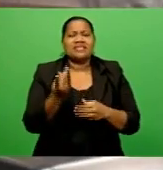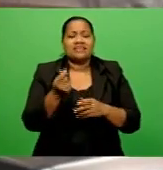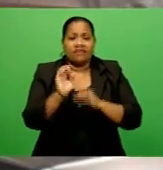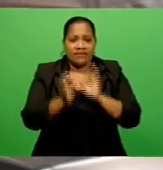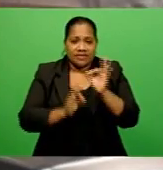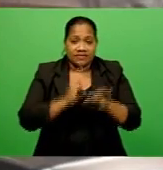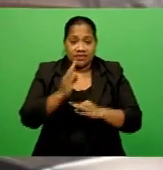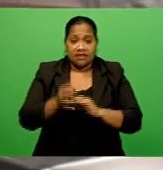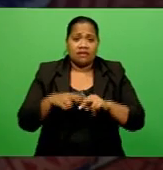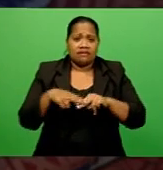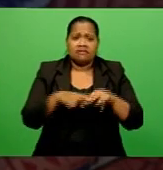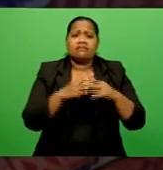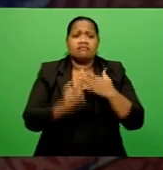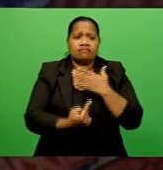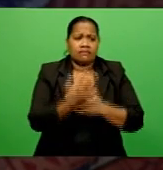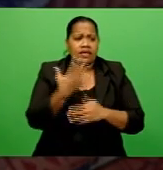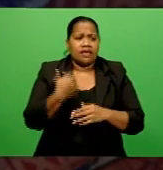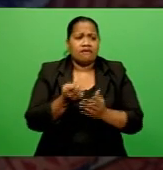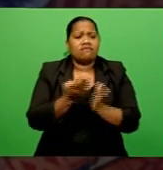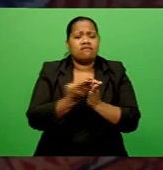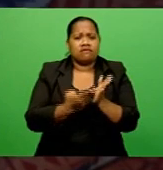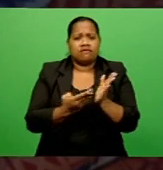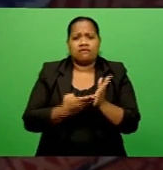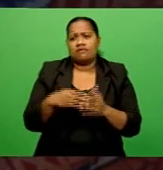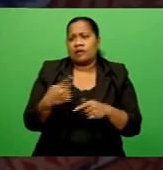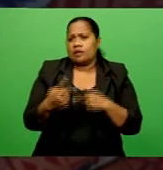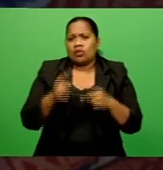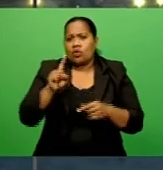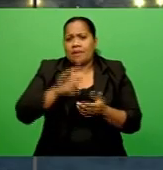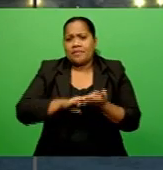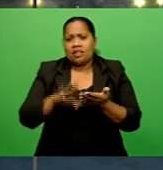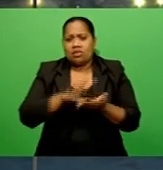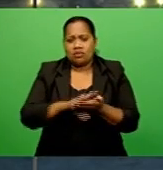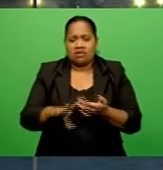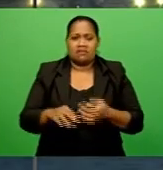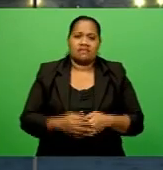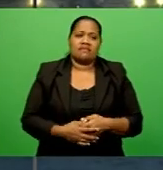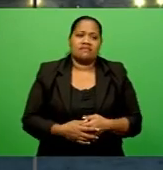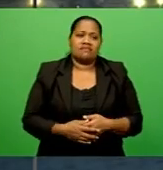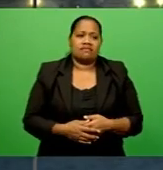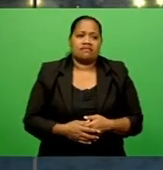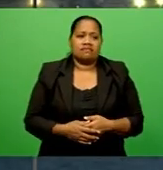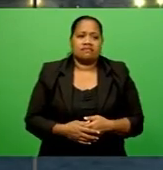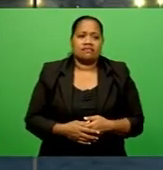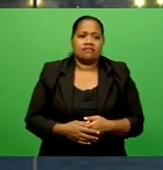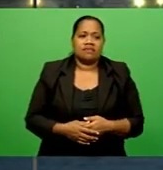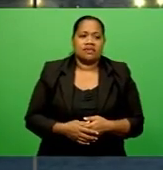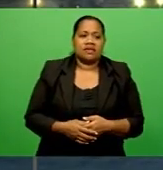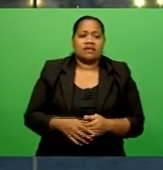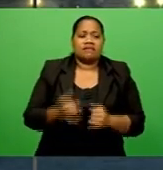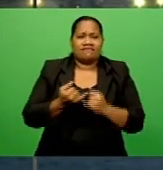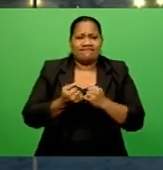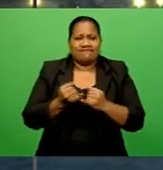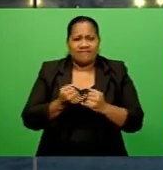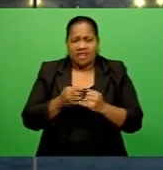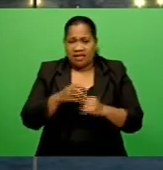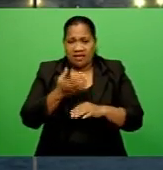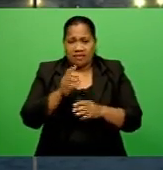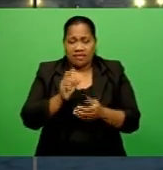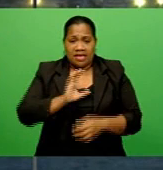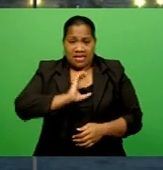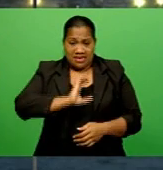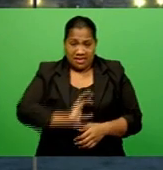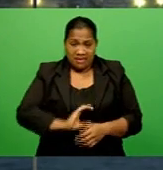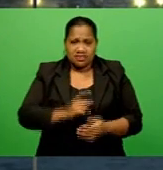in Fiji have an annual budget of close to $1 million. A new variant of cancer is now being diagnosed